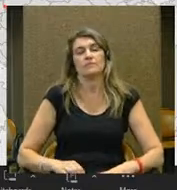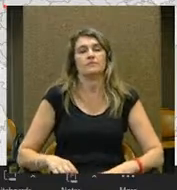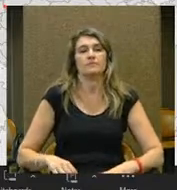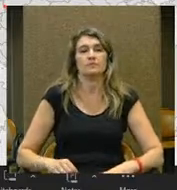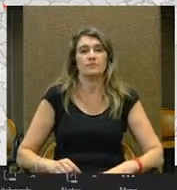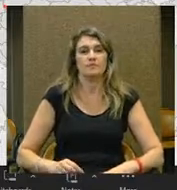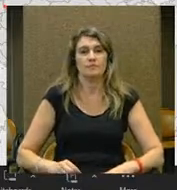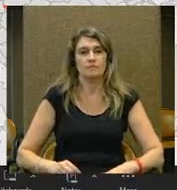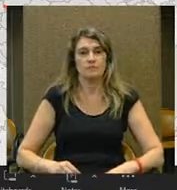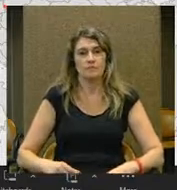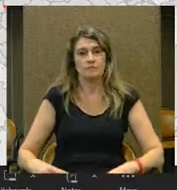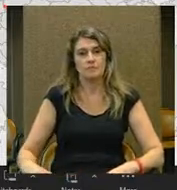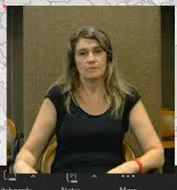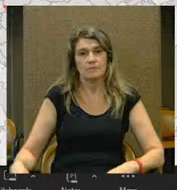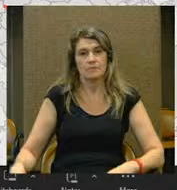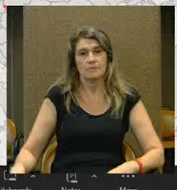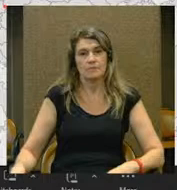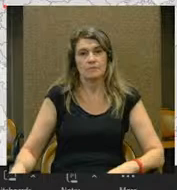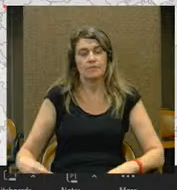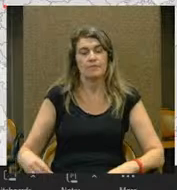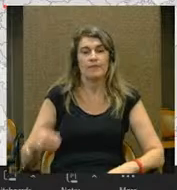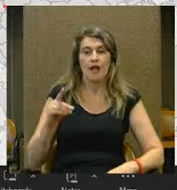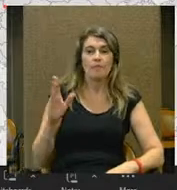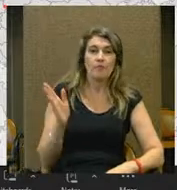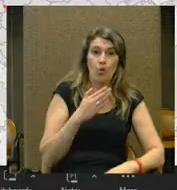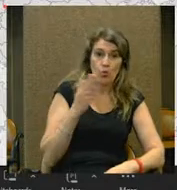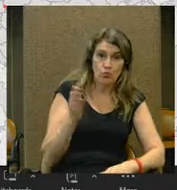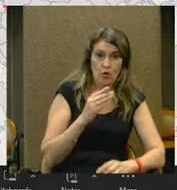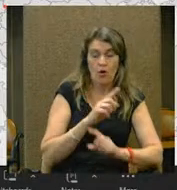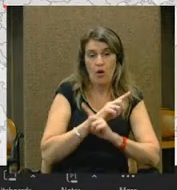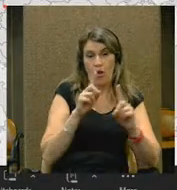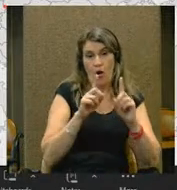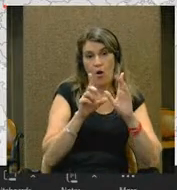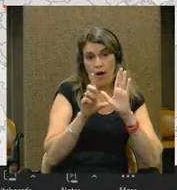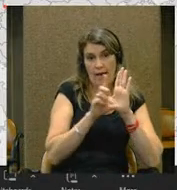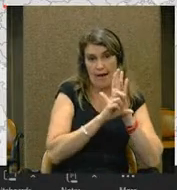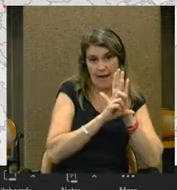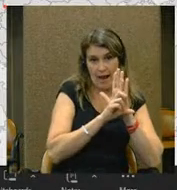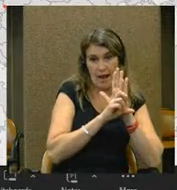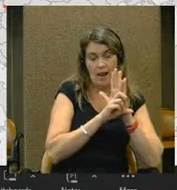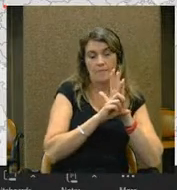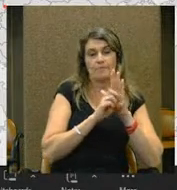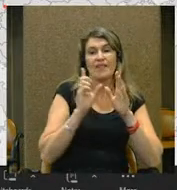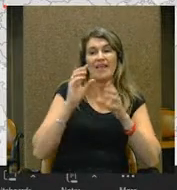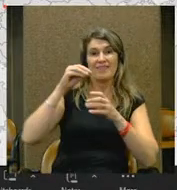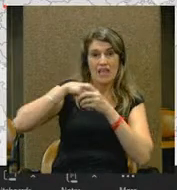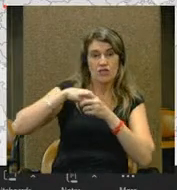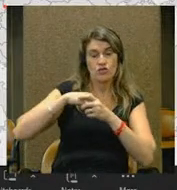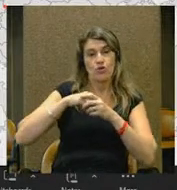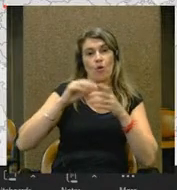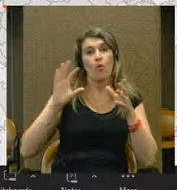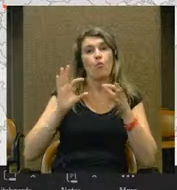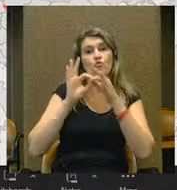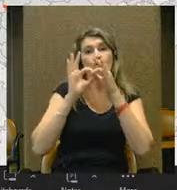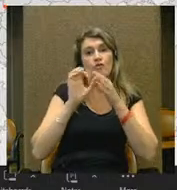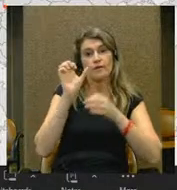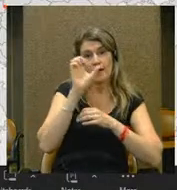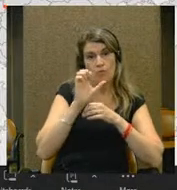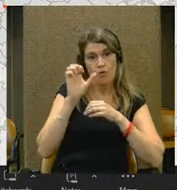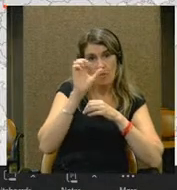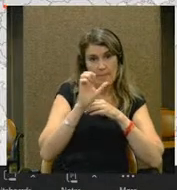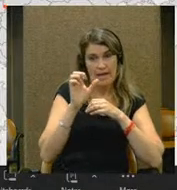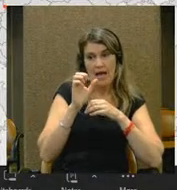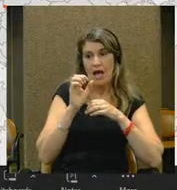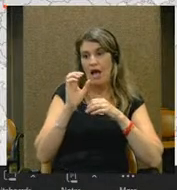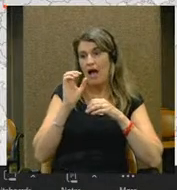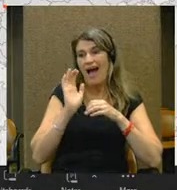So illegal production of synthetic opioids within the EU is relatively uncommon. So European Monitoring Centre of Drugs